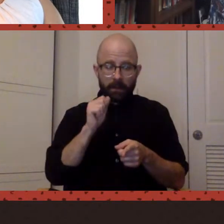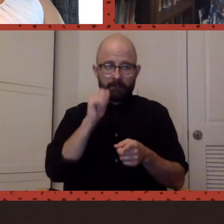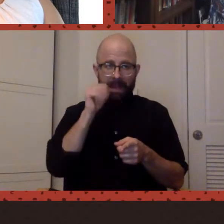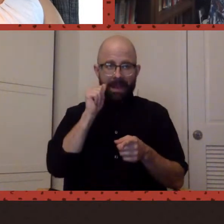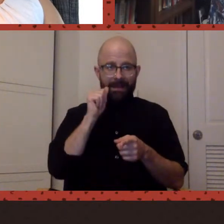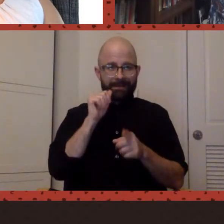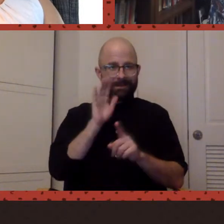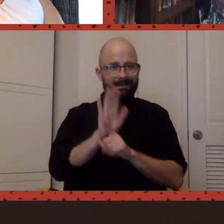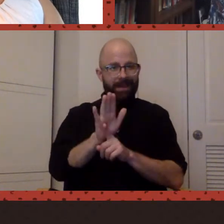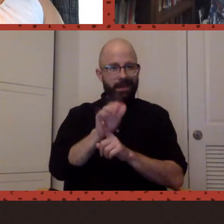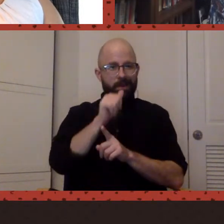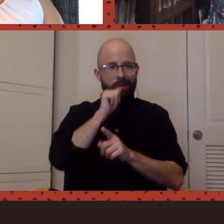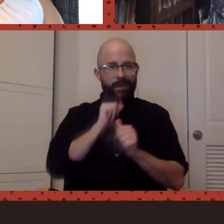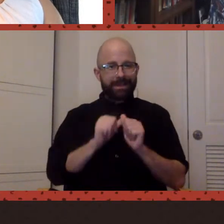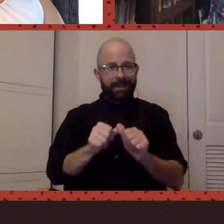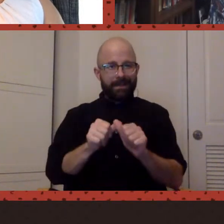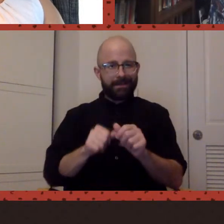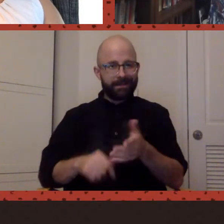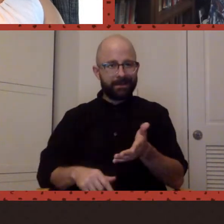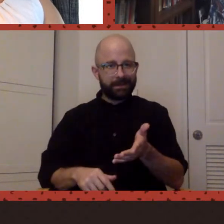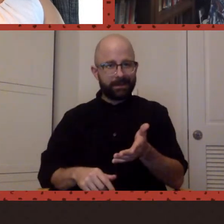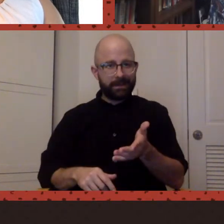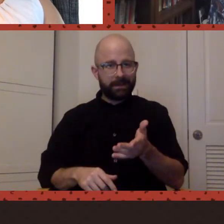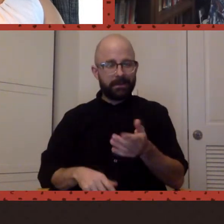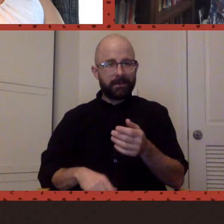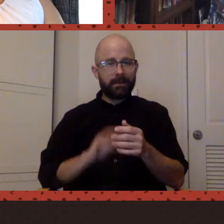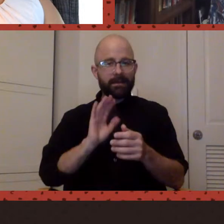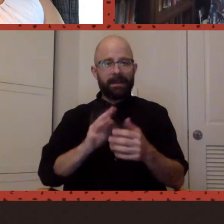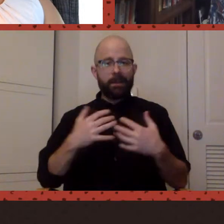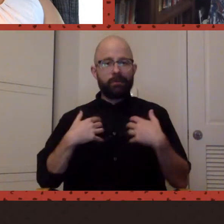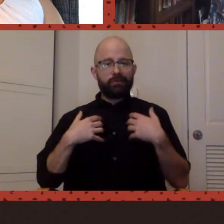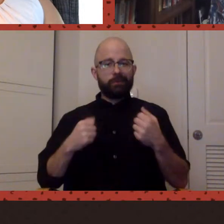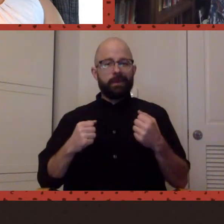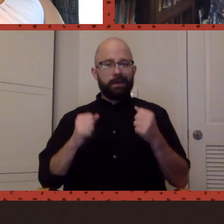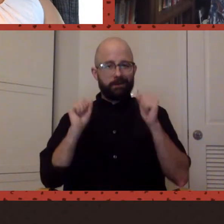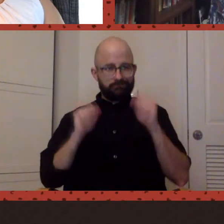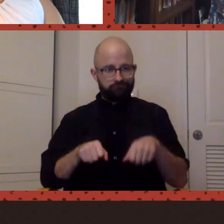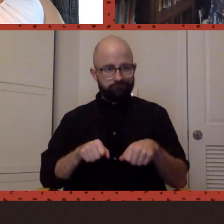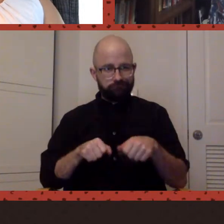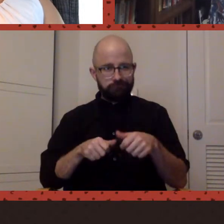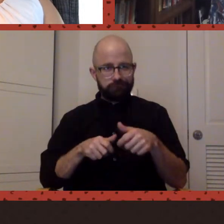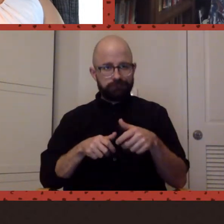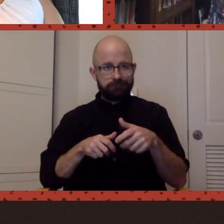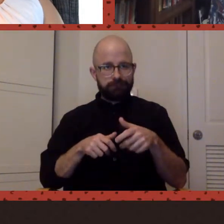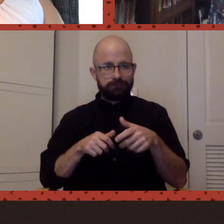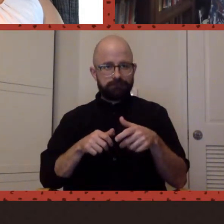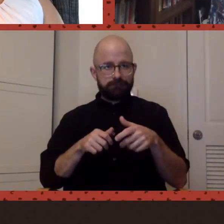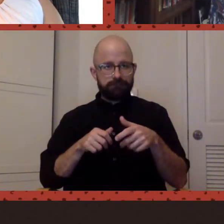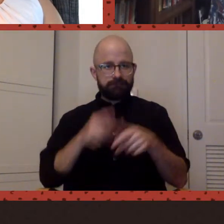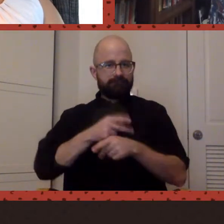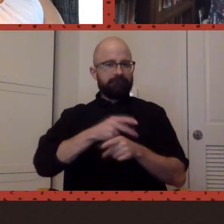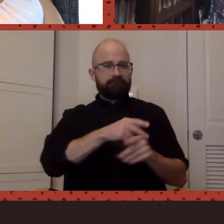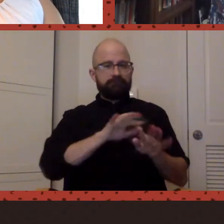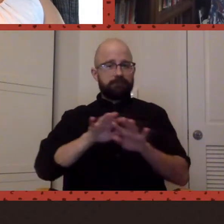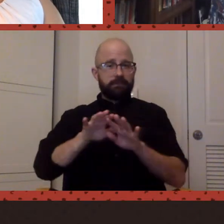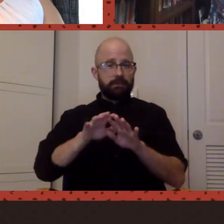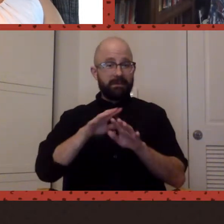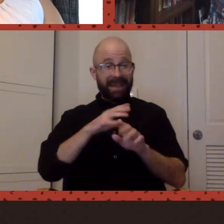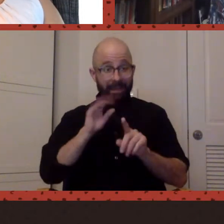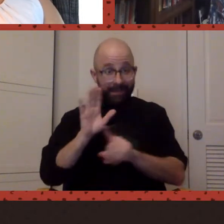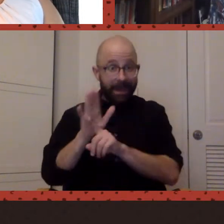resilience and their strength in dealing with that, right? With all those things, and their humor, sense of